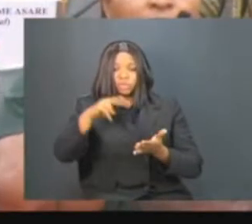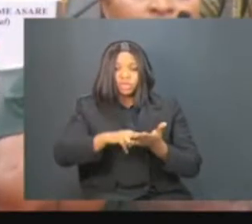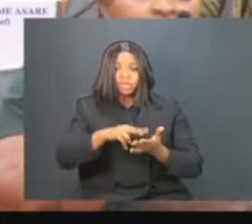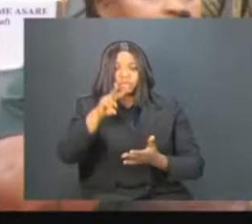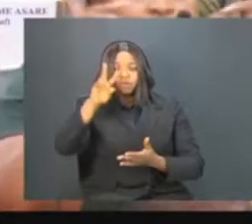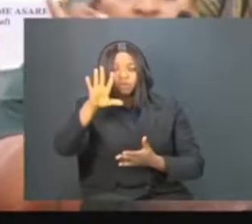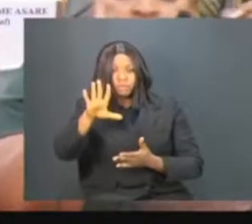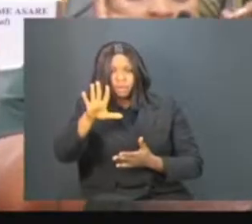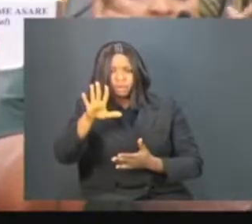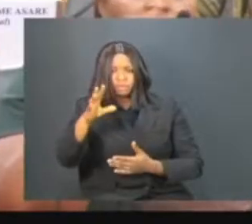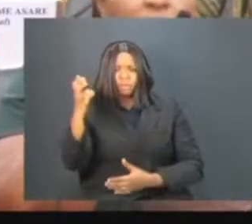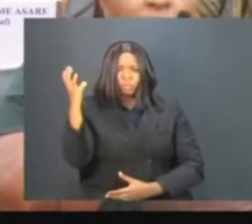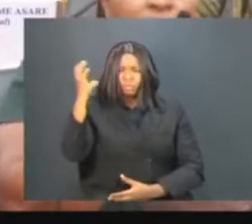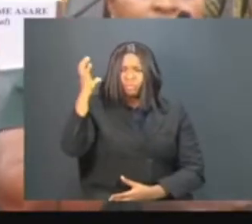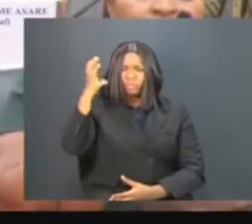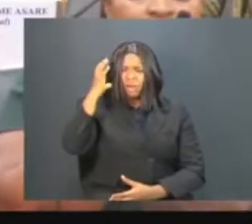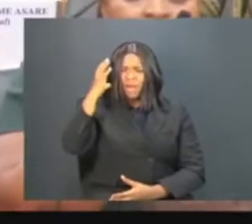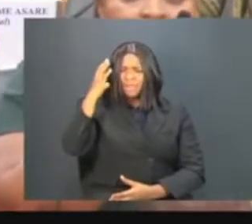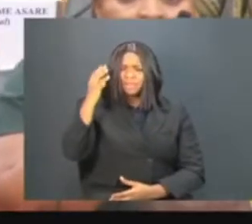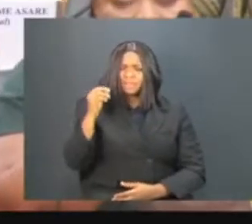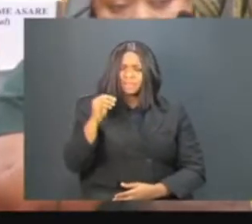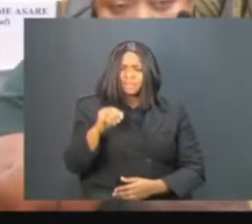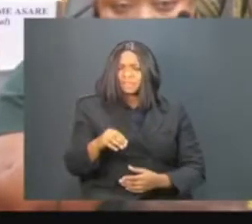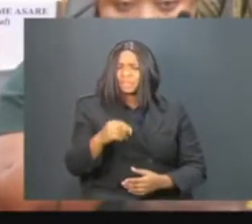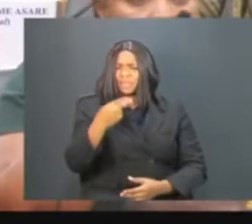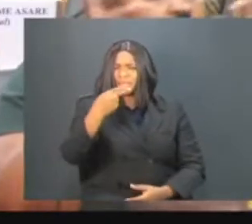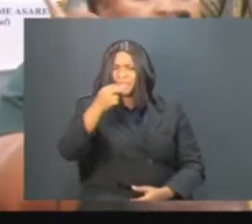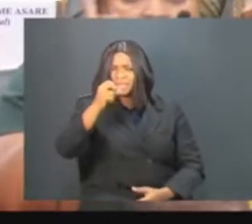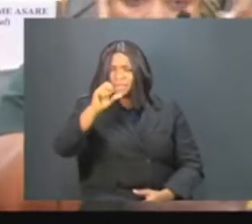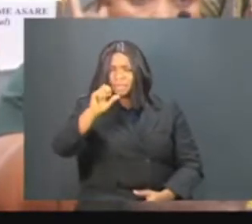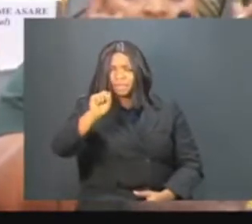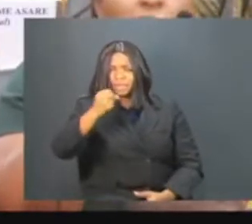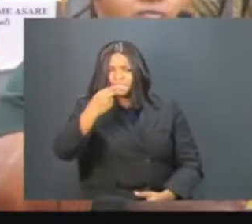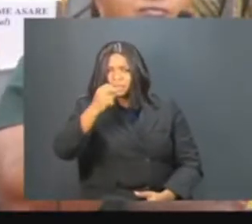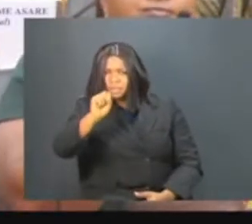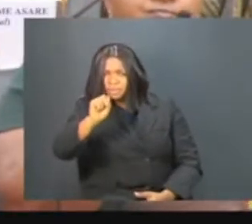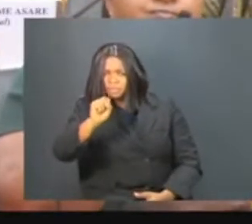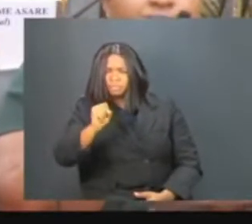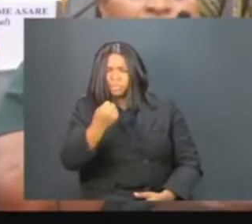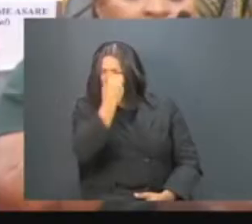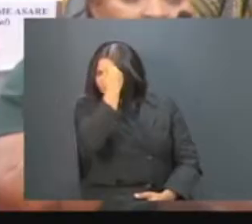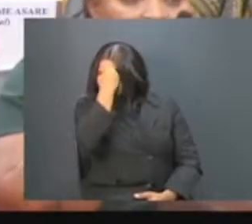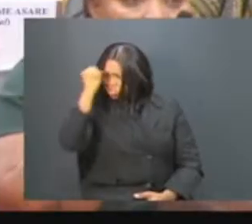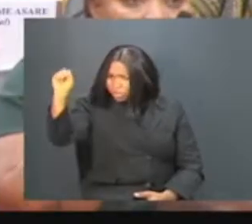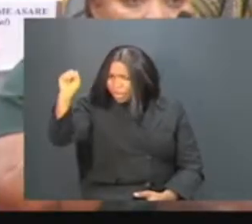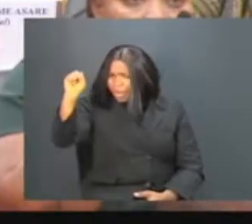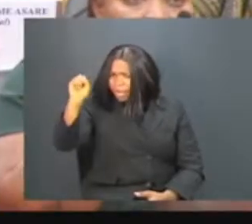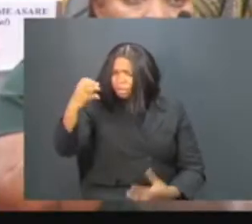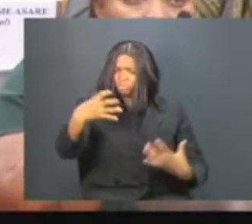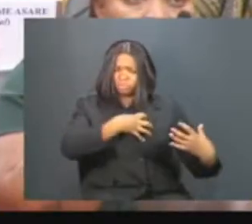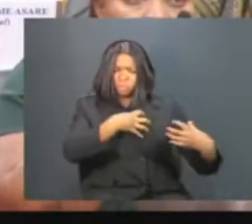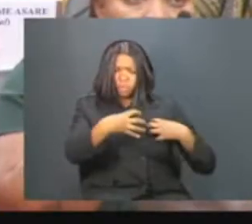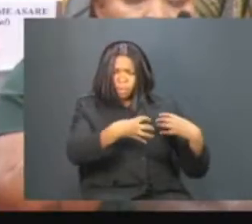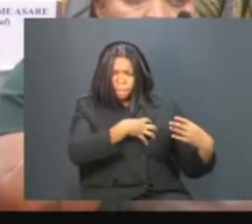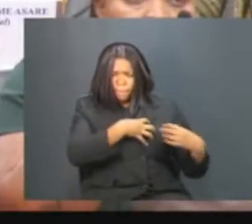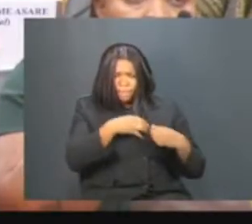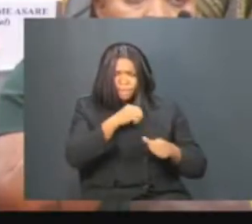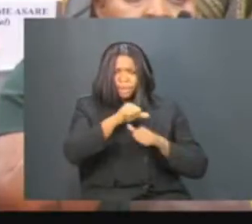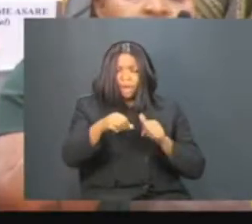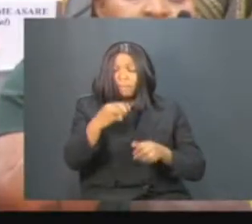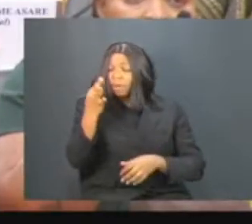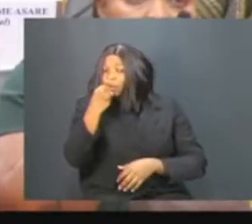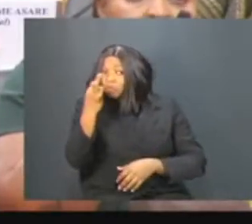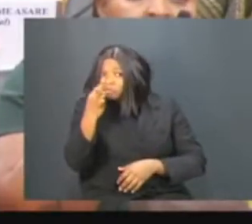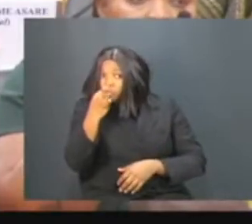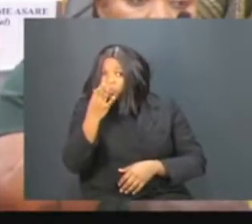any senior high school complaining about no feeding? Have we heard about any strike